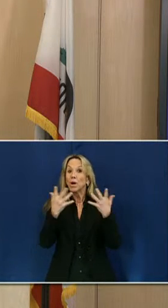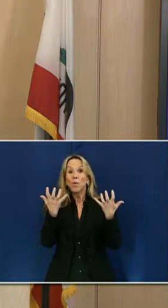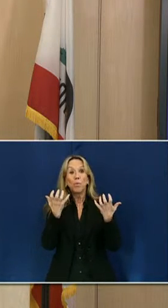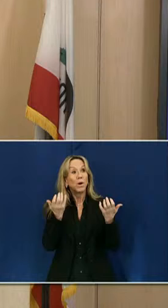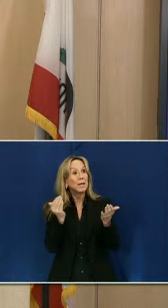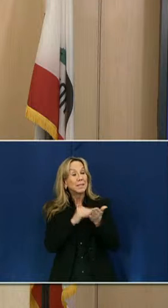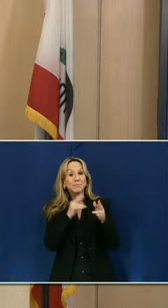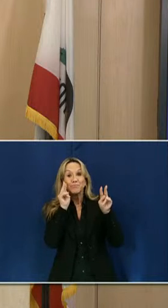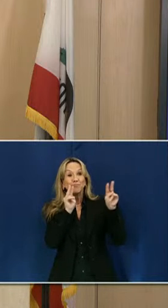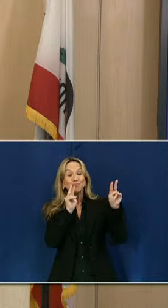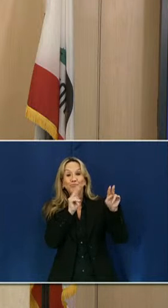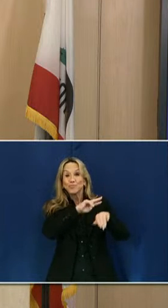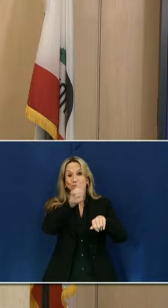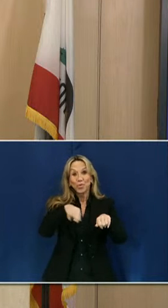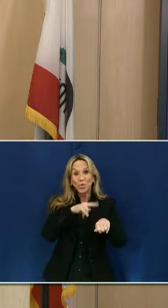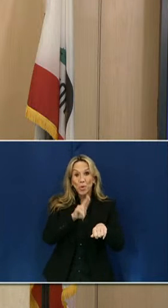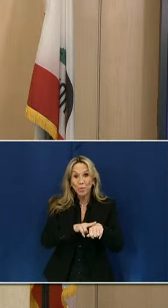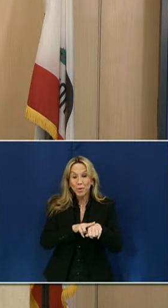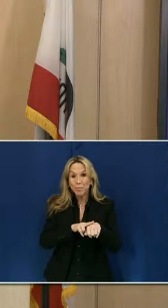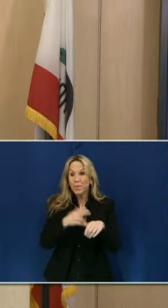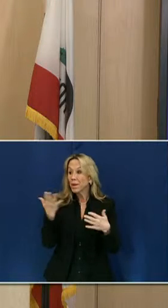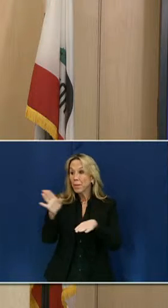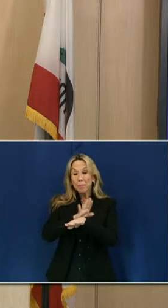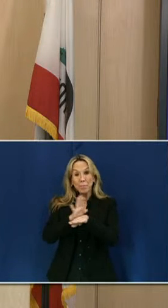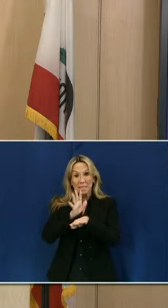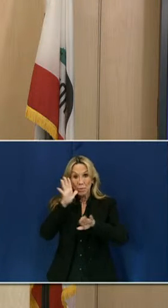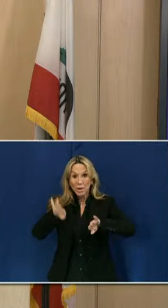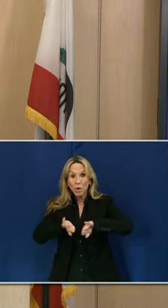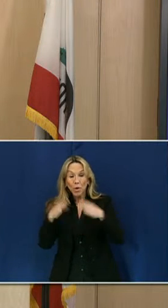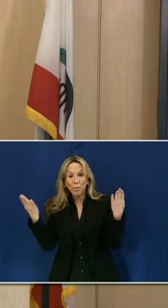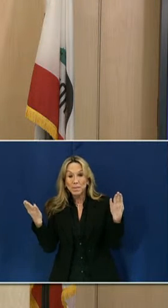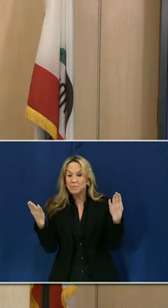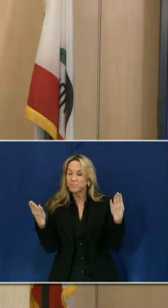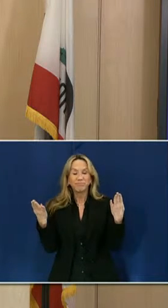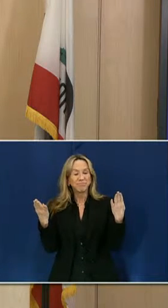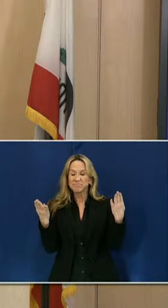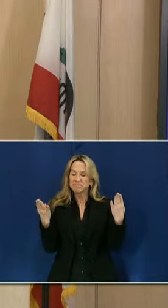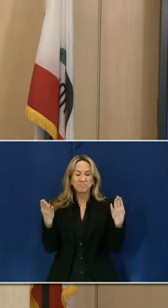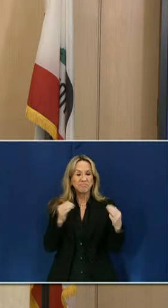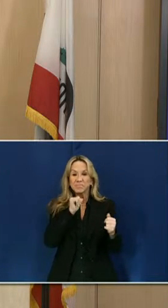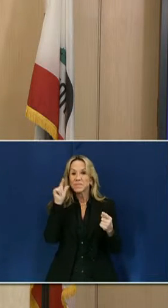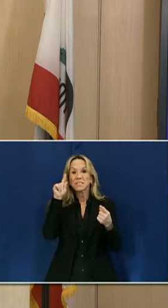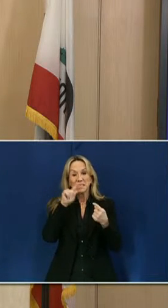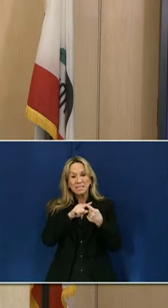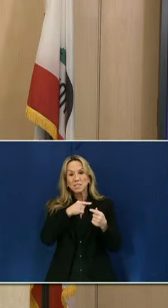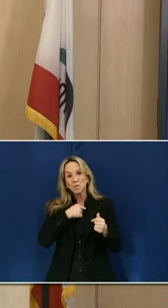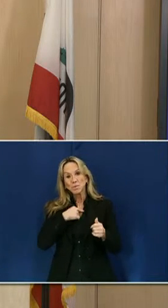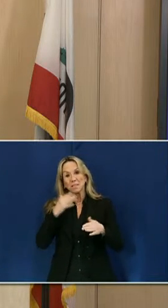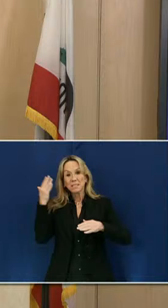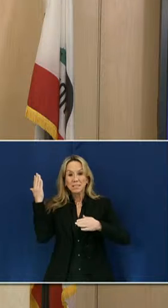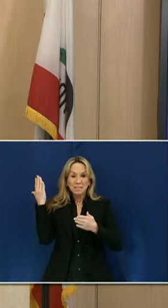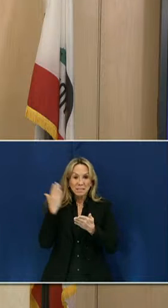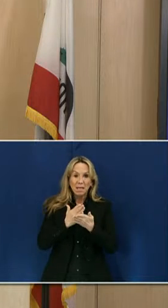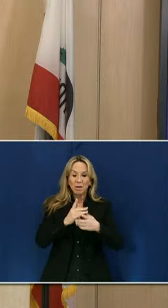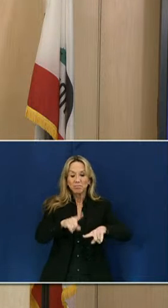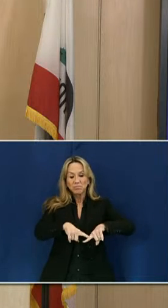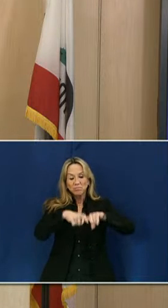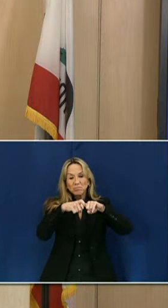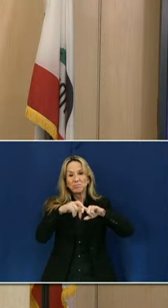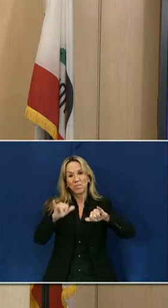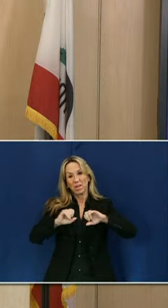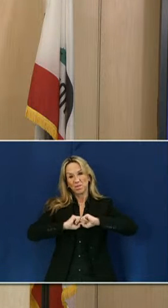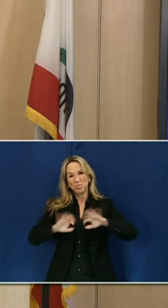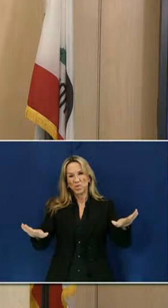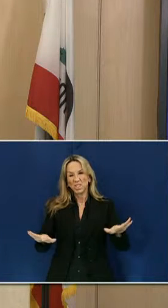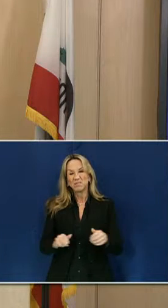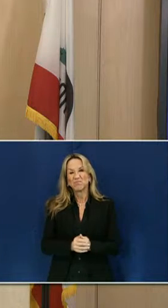normal. Businesses are not going to fully reopen until we take all the steps to stop the spread. Now,